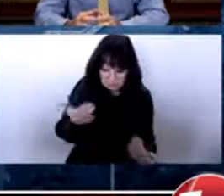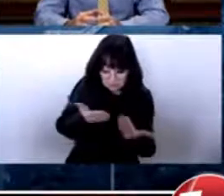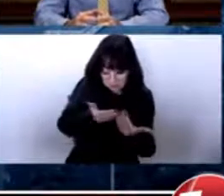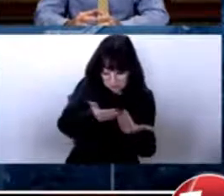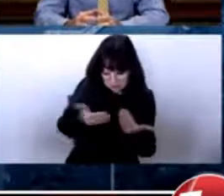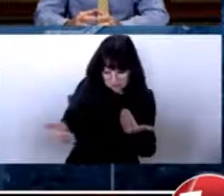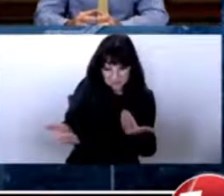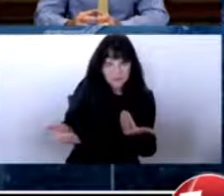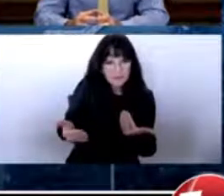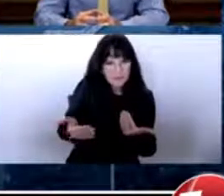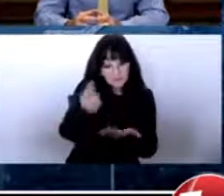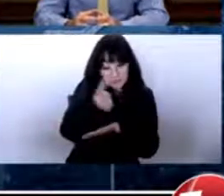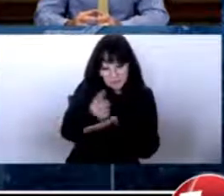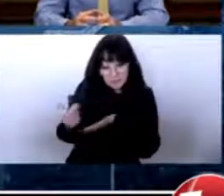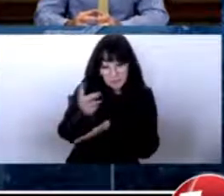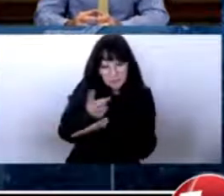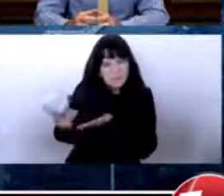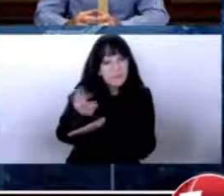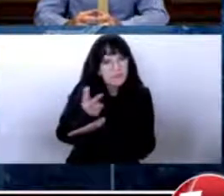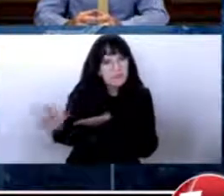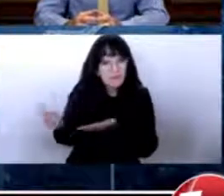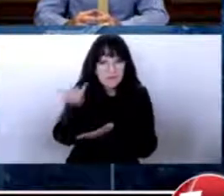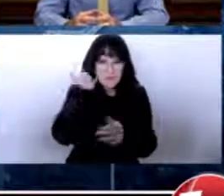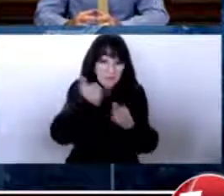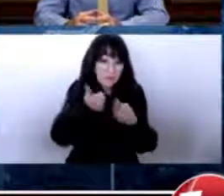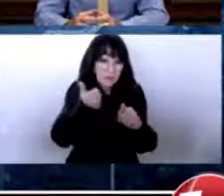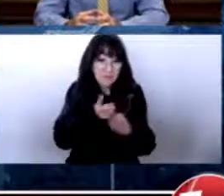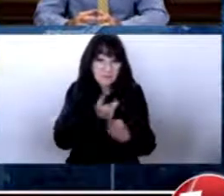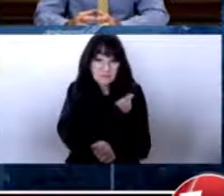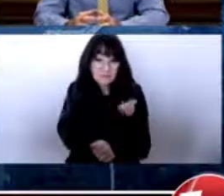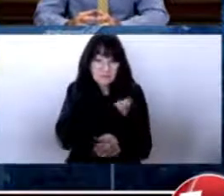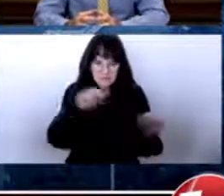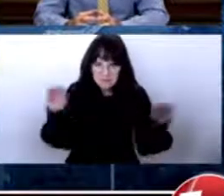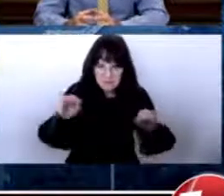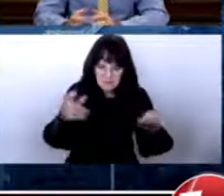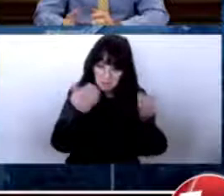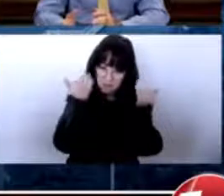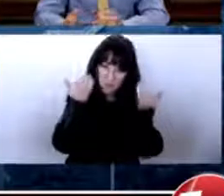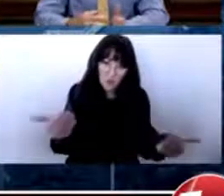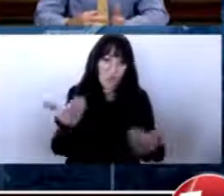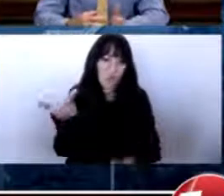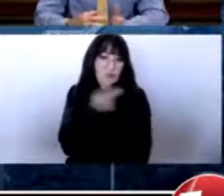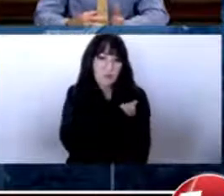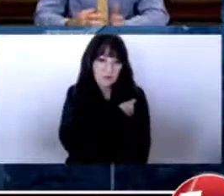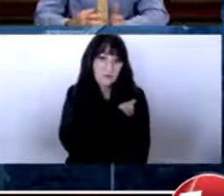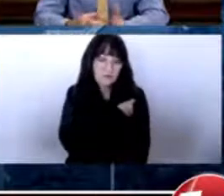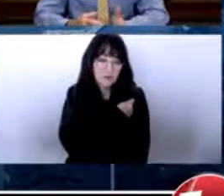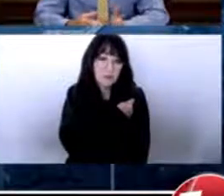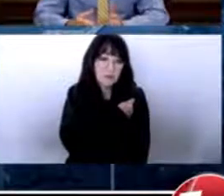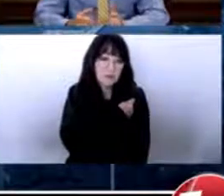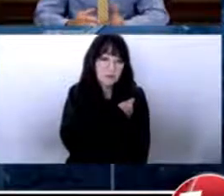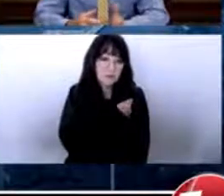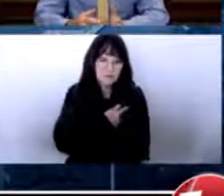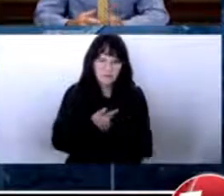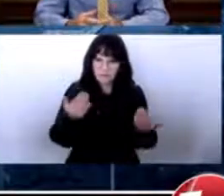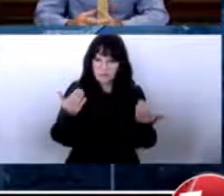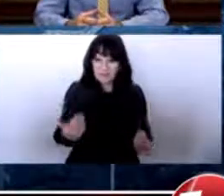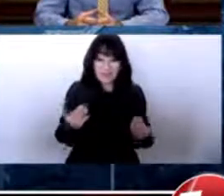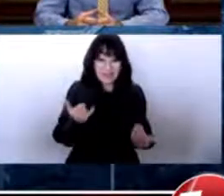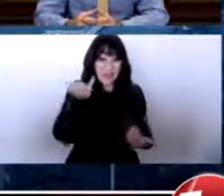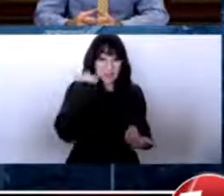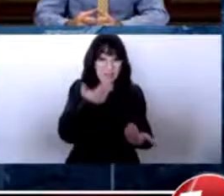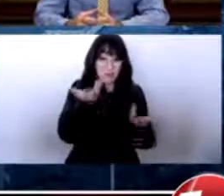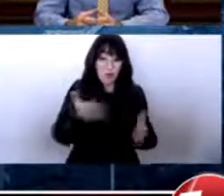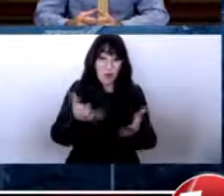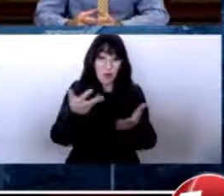this period of time, if you're not vaccinated, get vaccinated. Obviously, that's not going to help now if you've been exposed in a